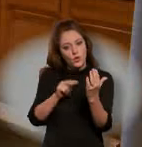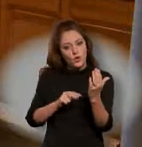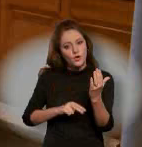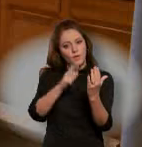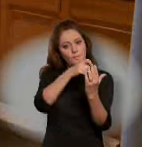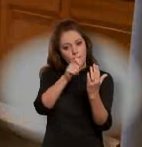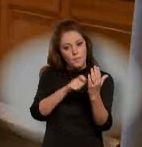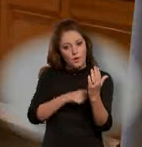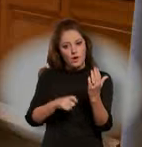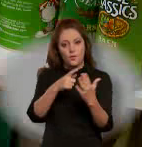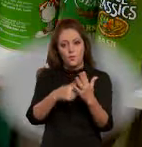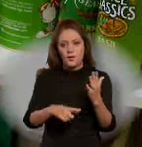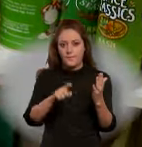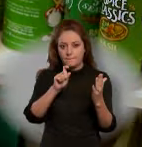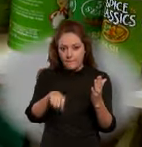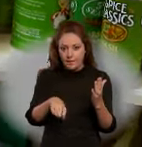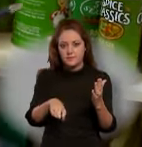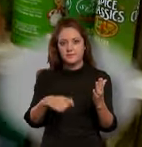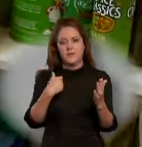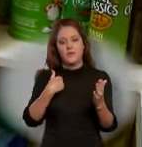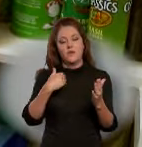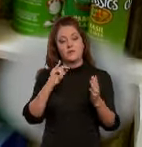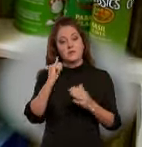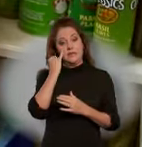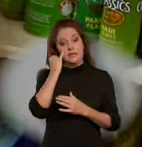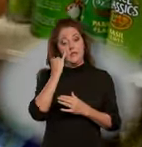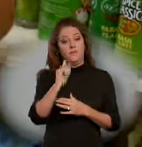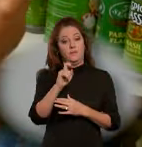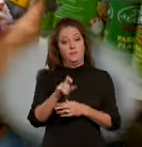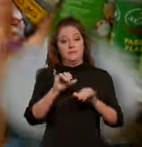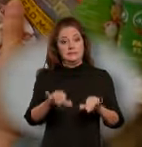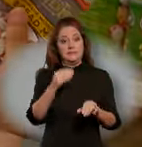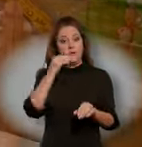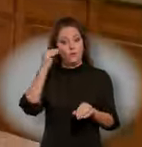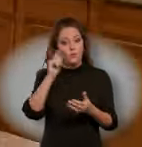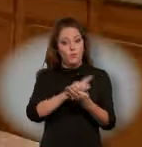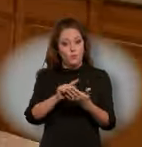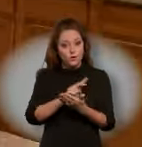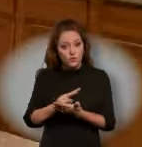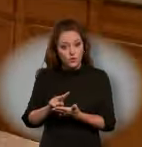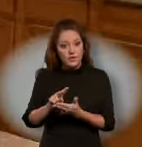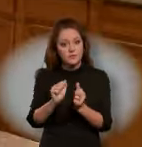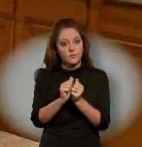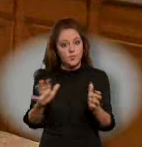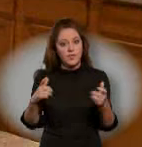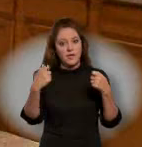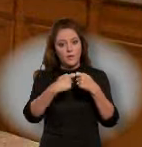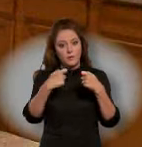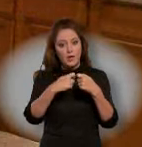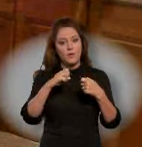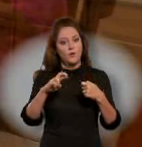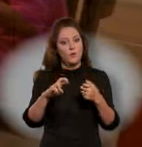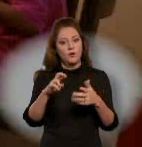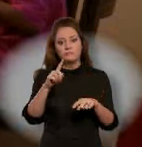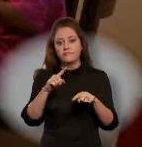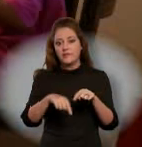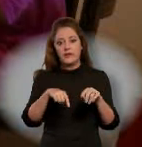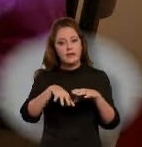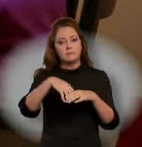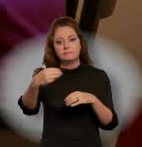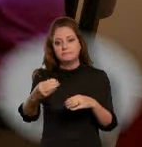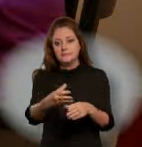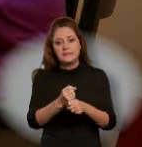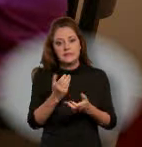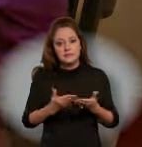and mark the things you must have to stay in your home for at least a week or more without power or any way to get supplies, including